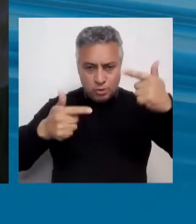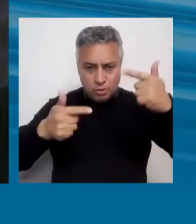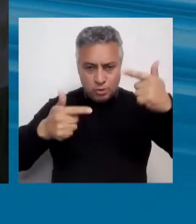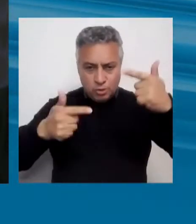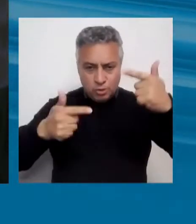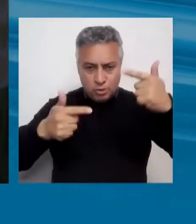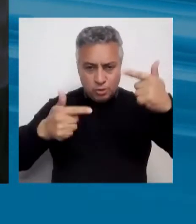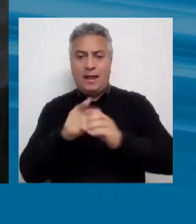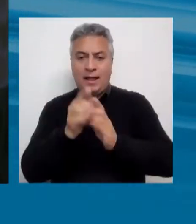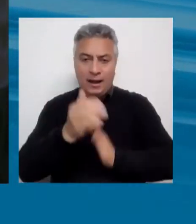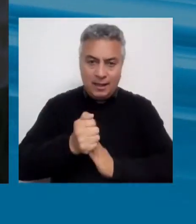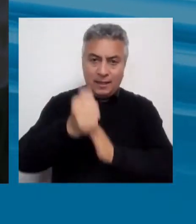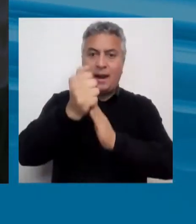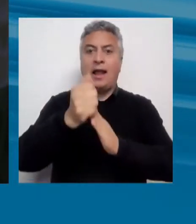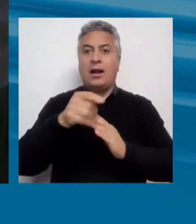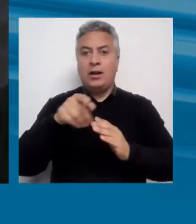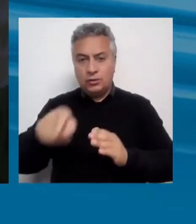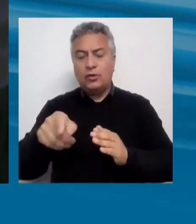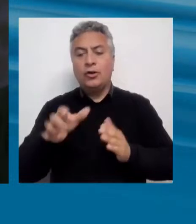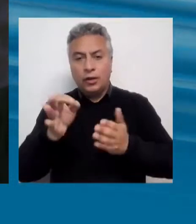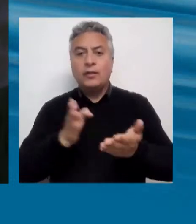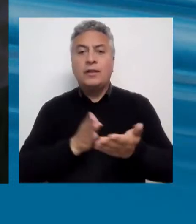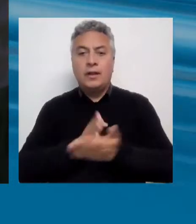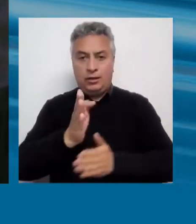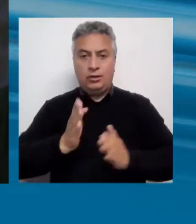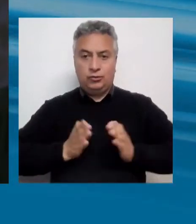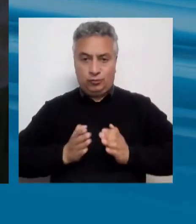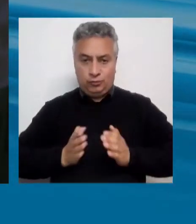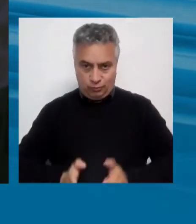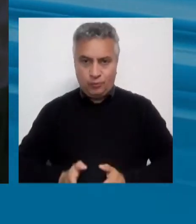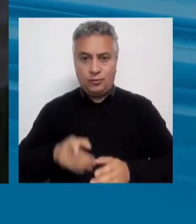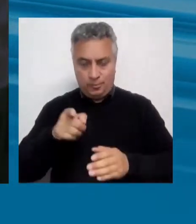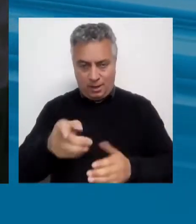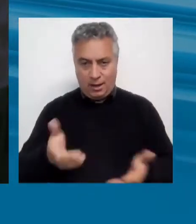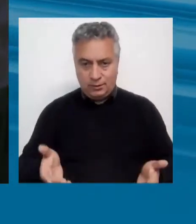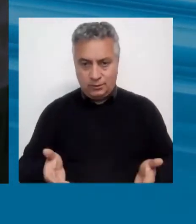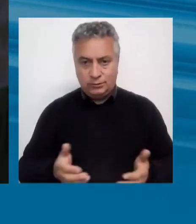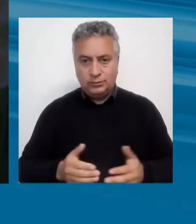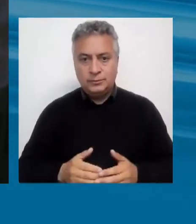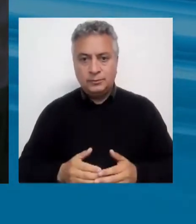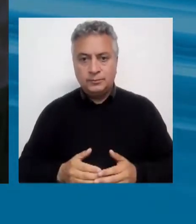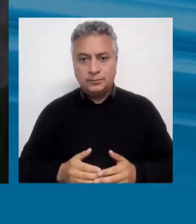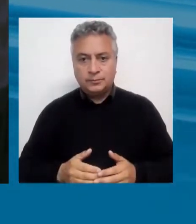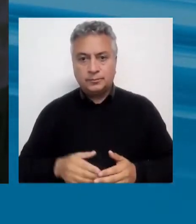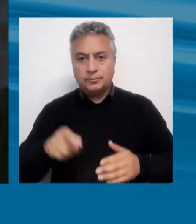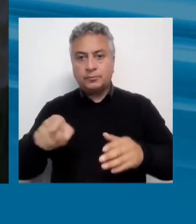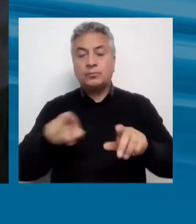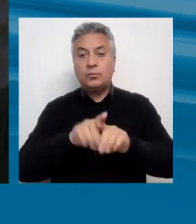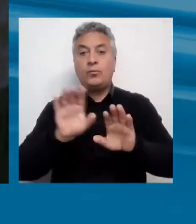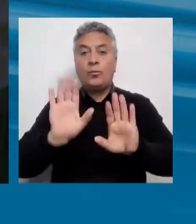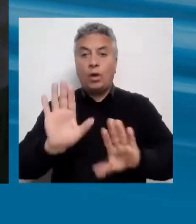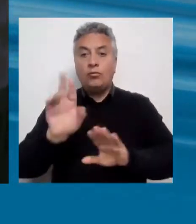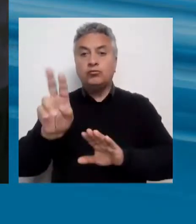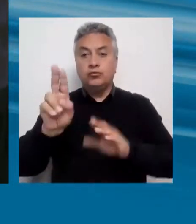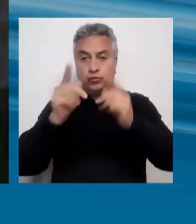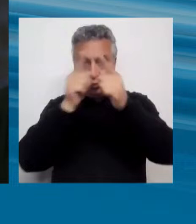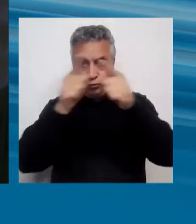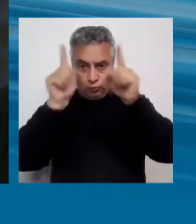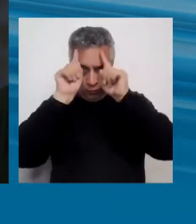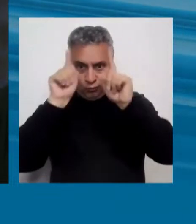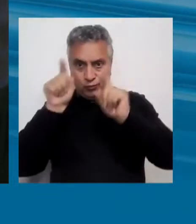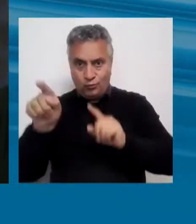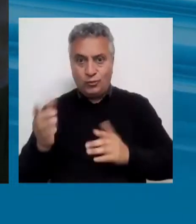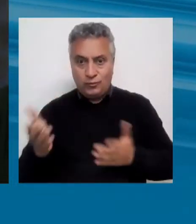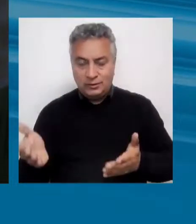leadership and human rights from the School of Government of John F. Kennedy School and Harvard University. He has held